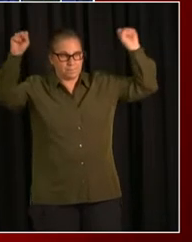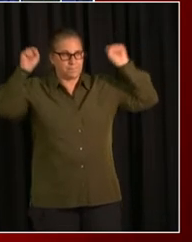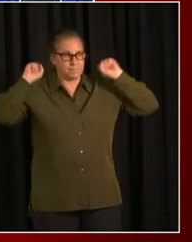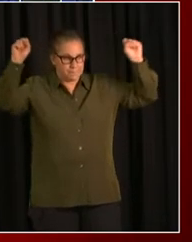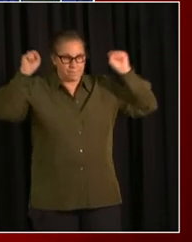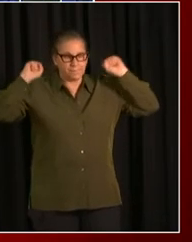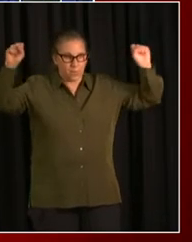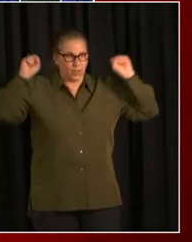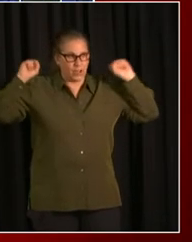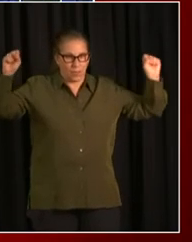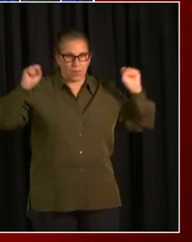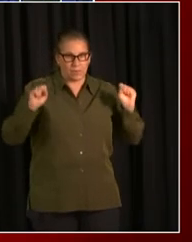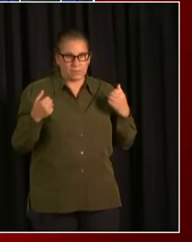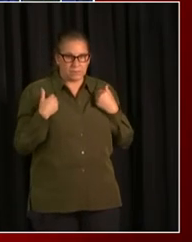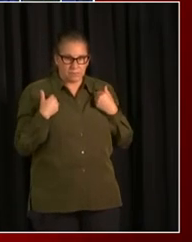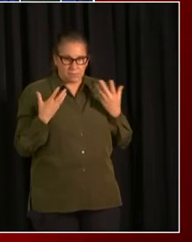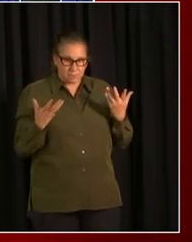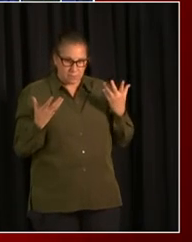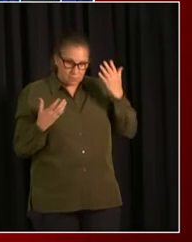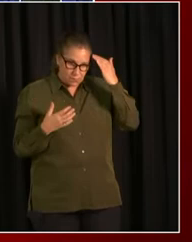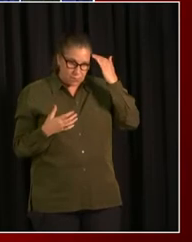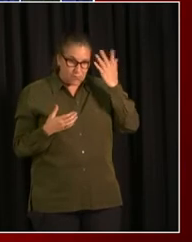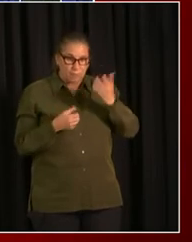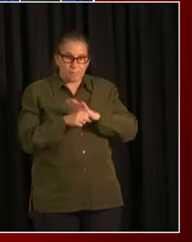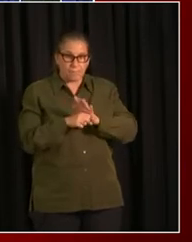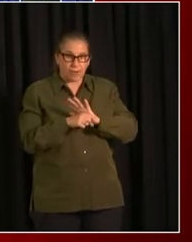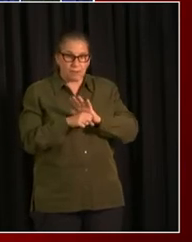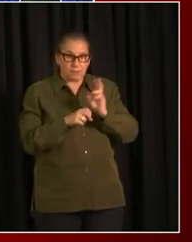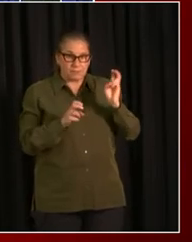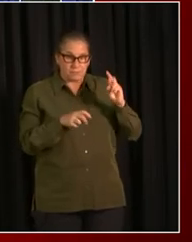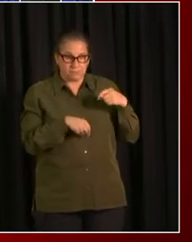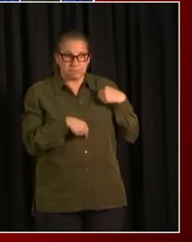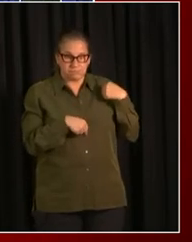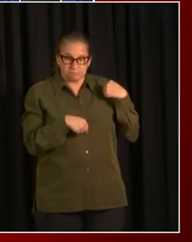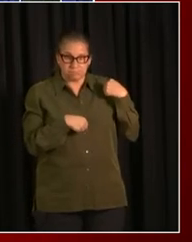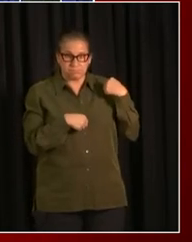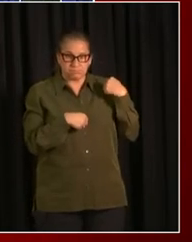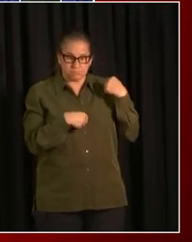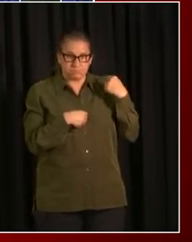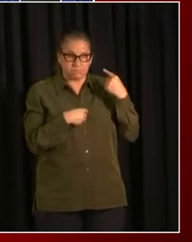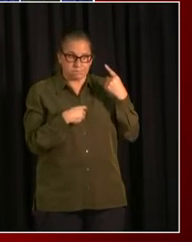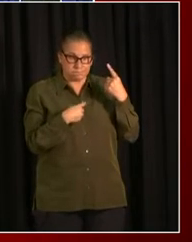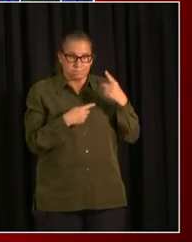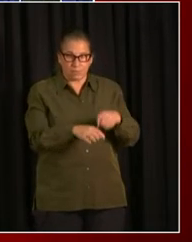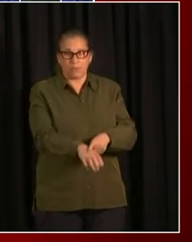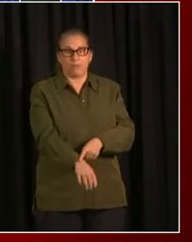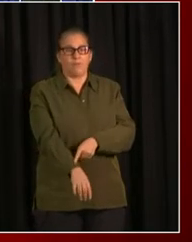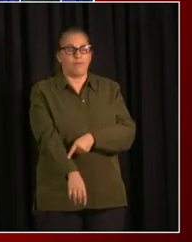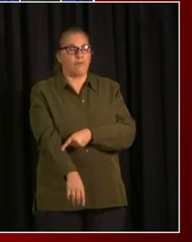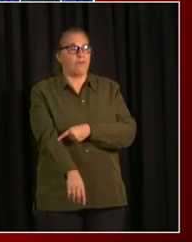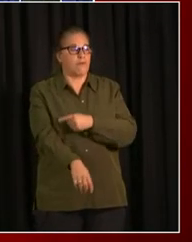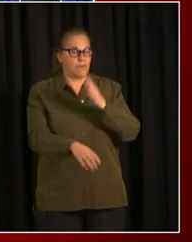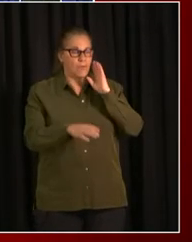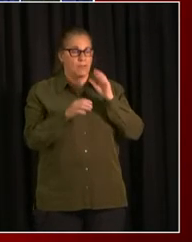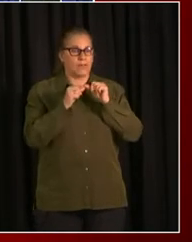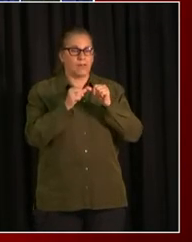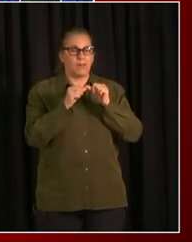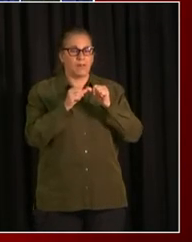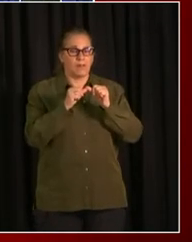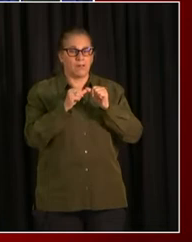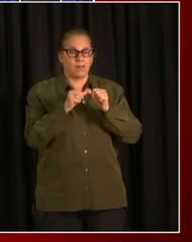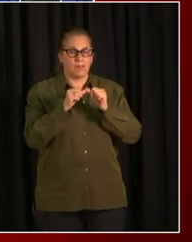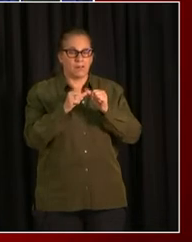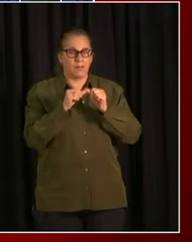prevalence of this virus is going to be long-term rather than short-term, and that a lot of